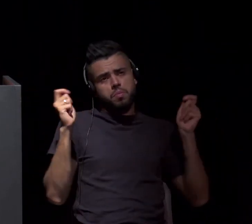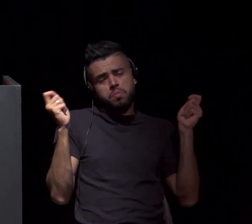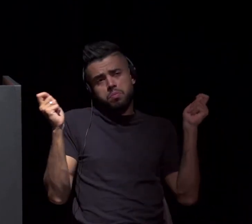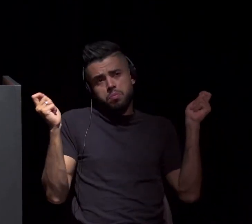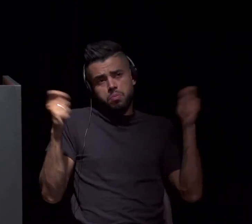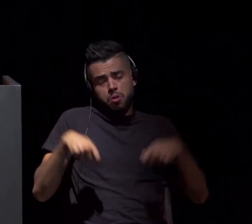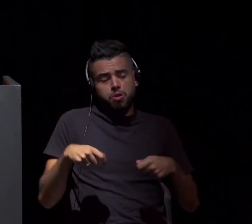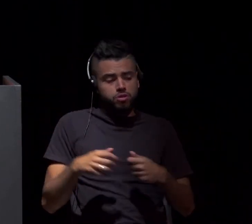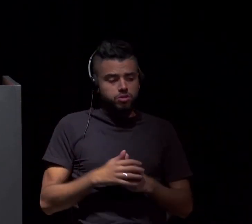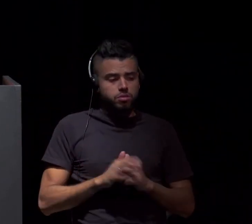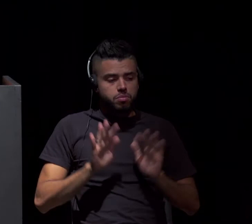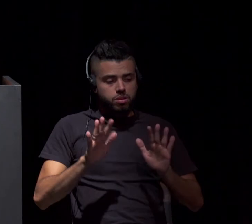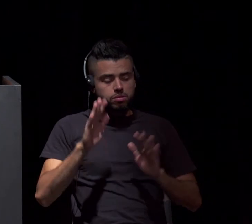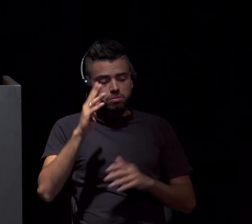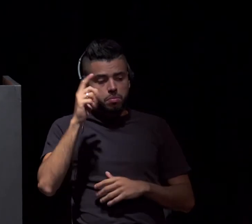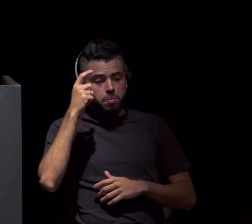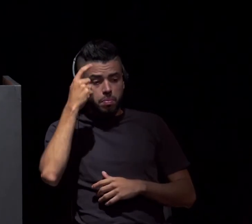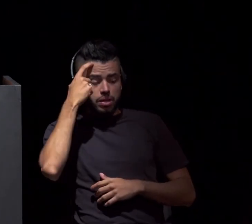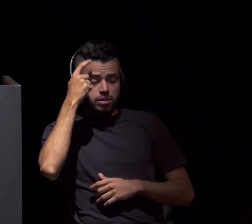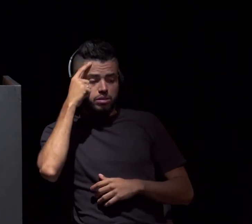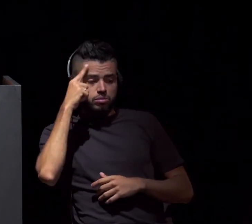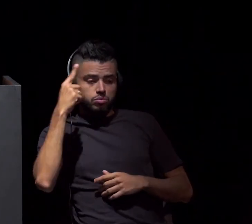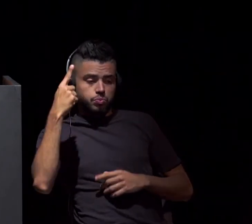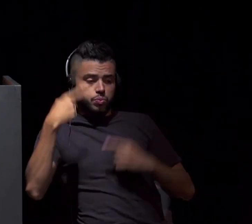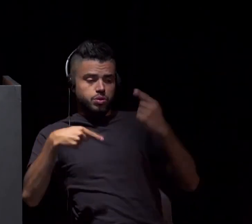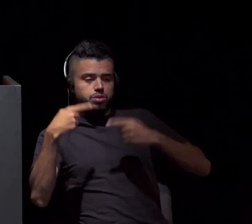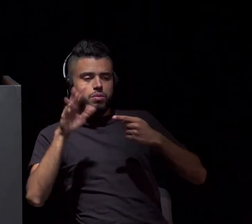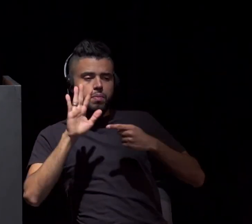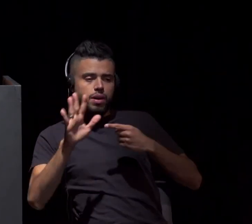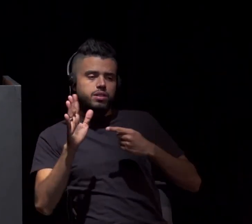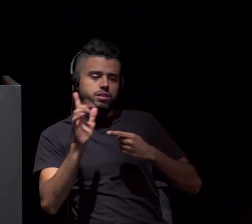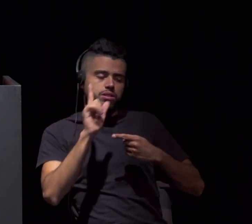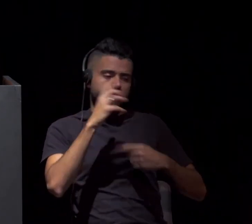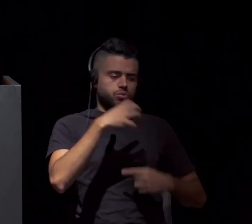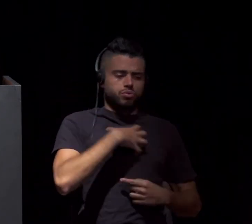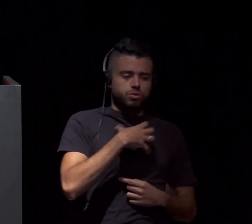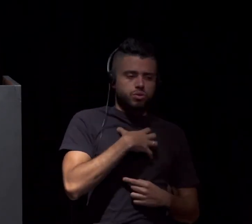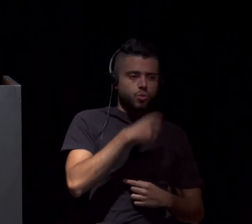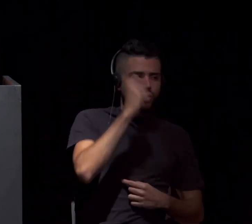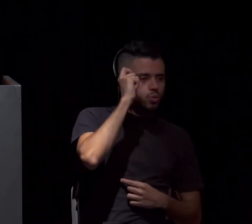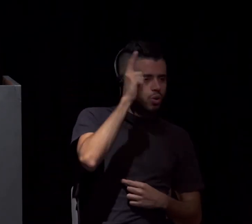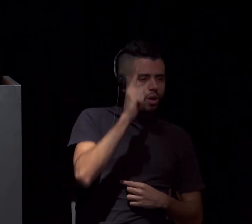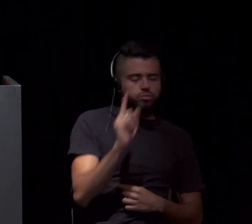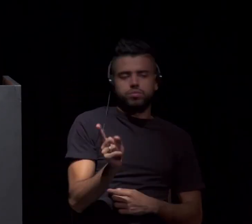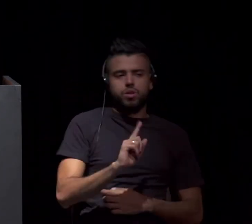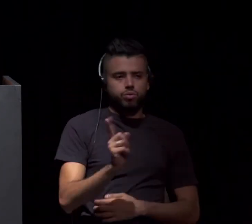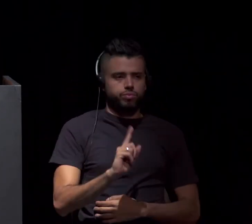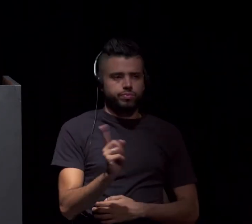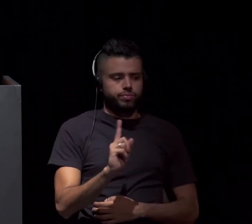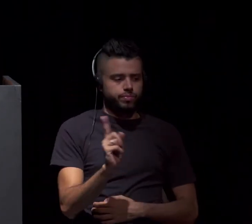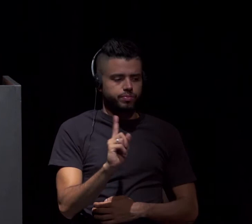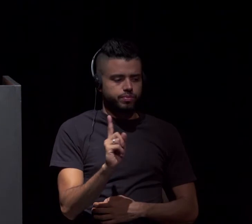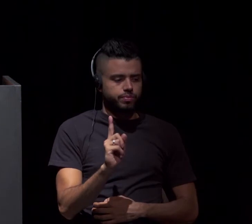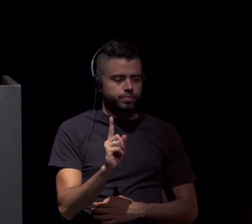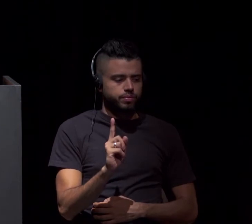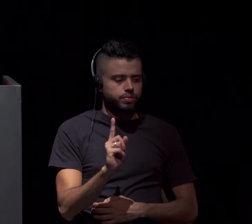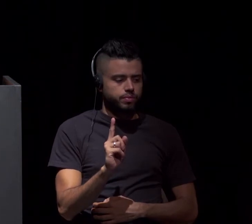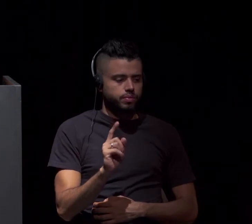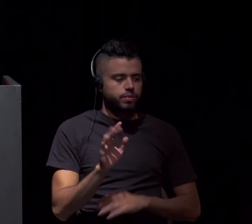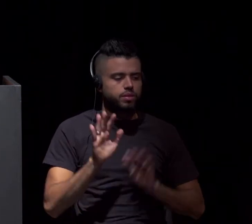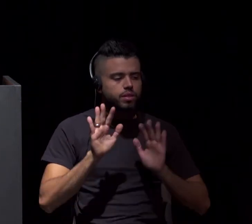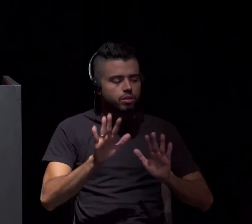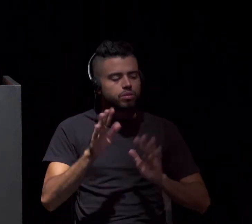means culturally. So just to continue with these concepts and terms, as I